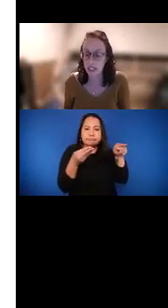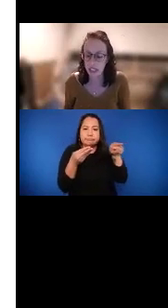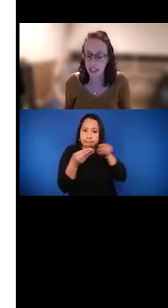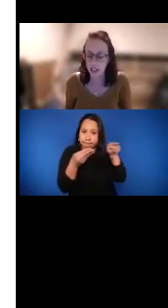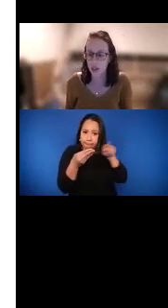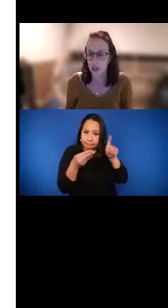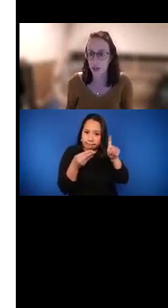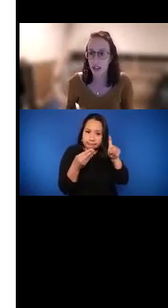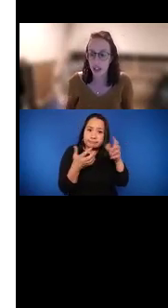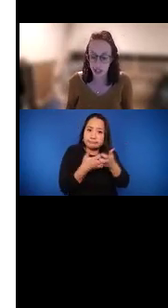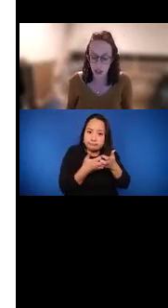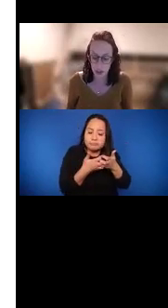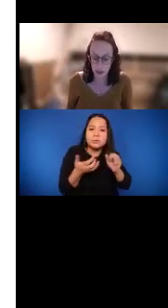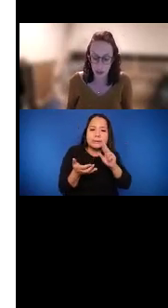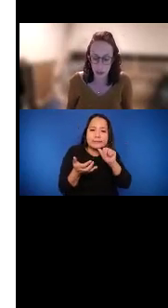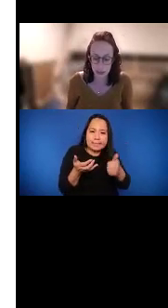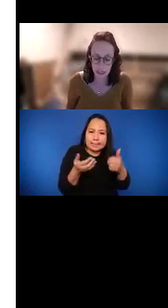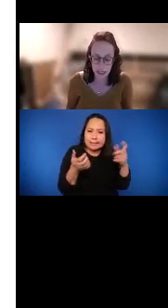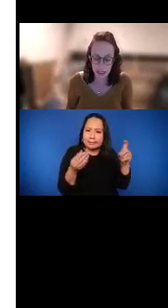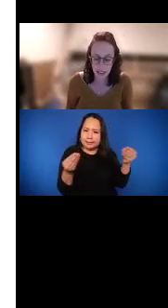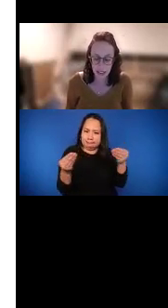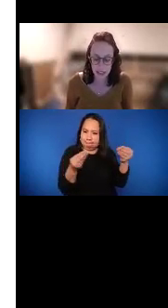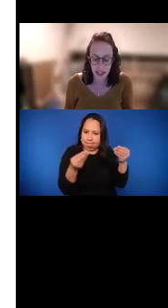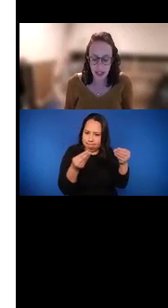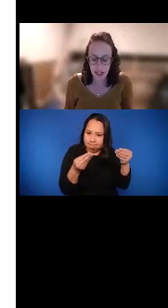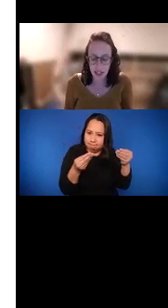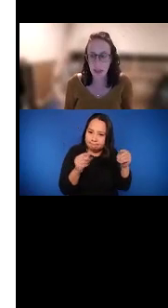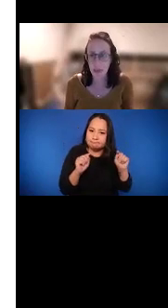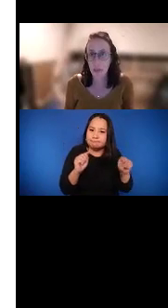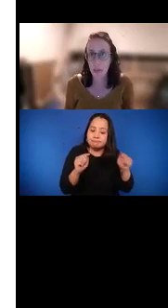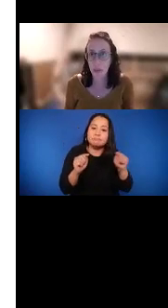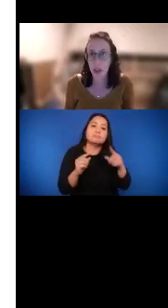that you're seeing through a government website.